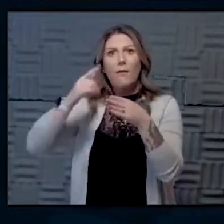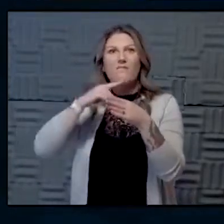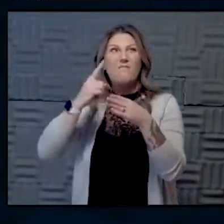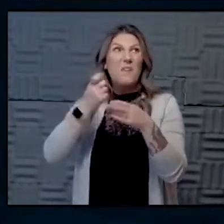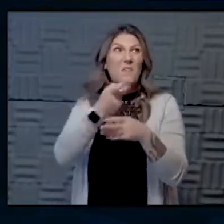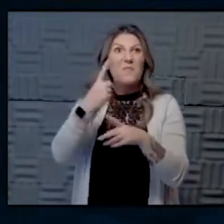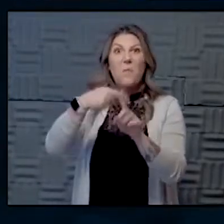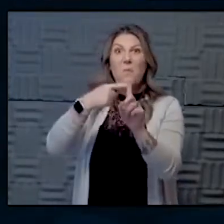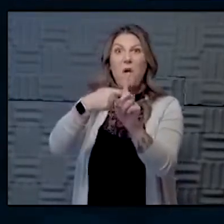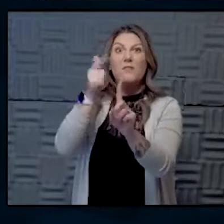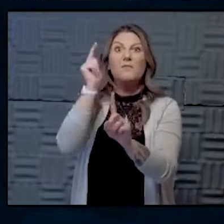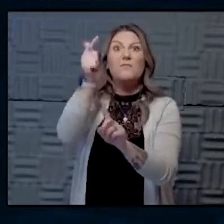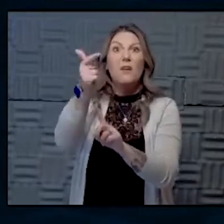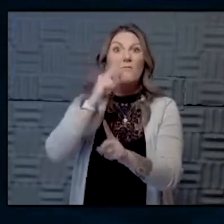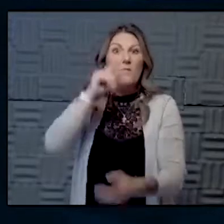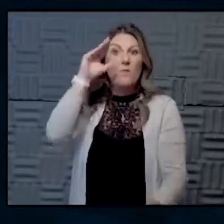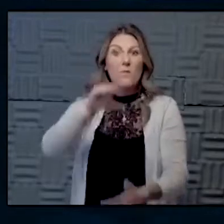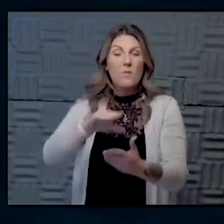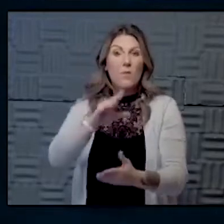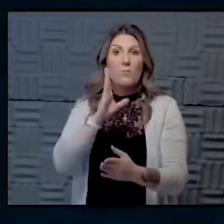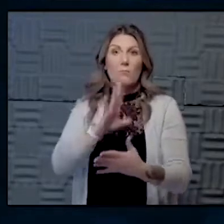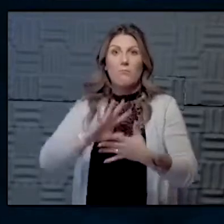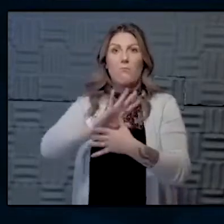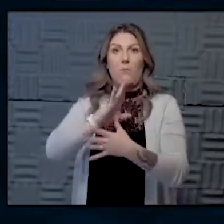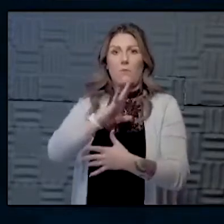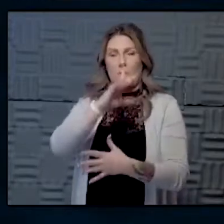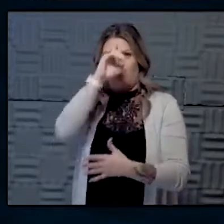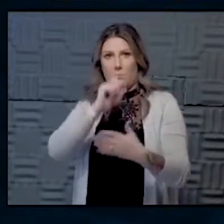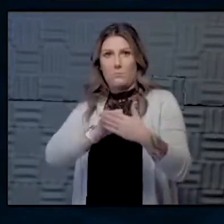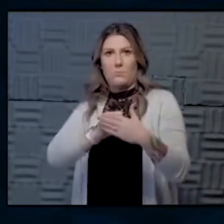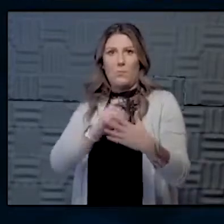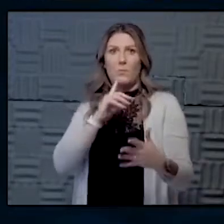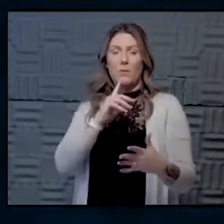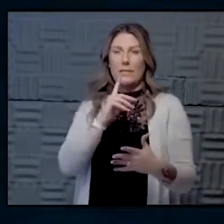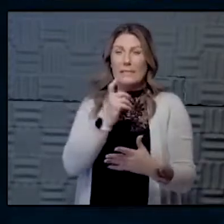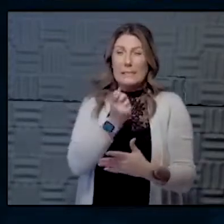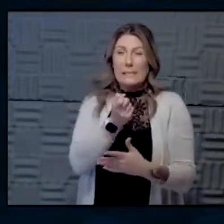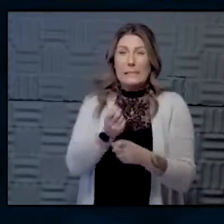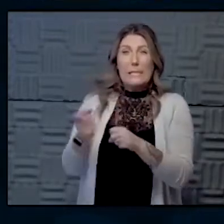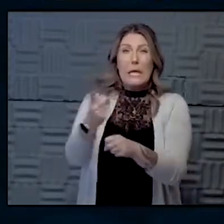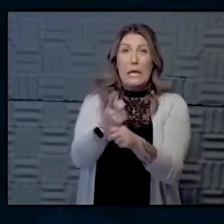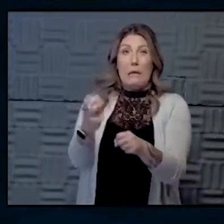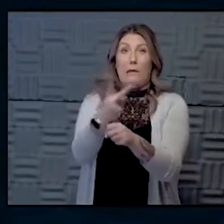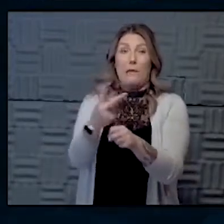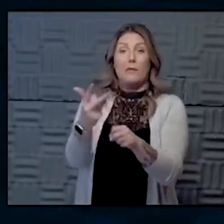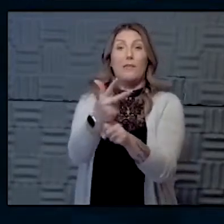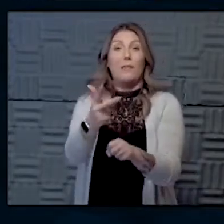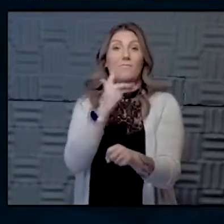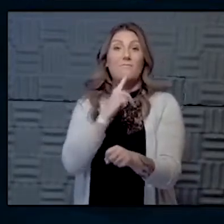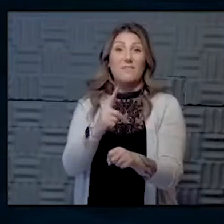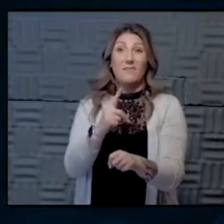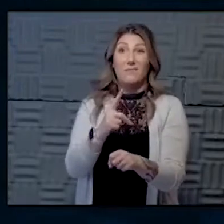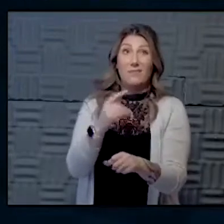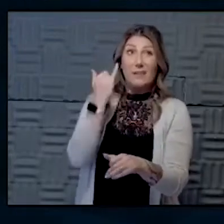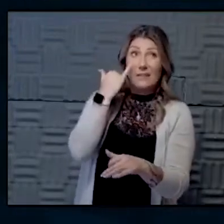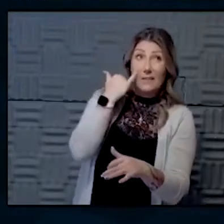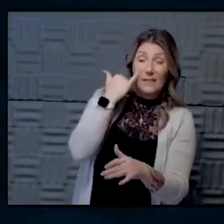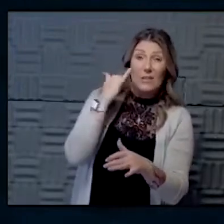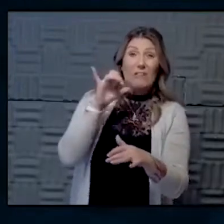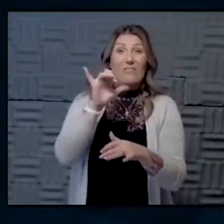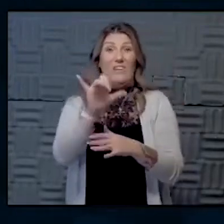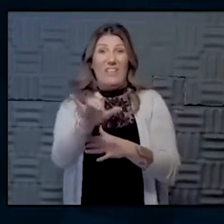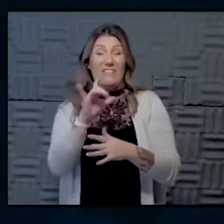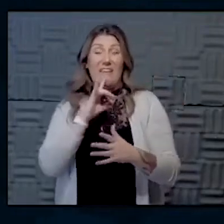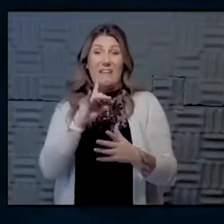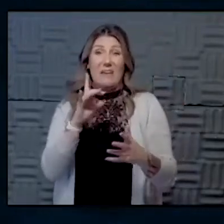you can reduce your risk of primary stroke, even to the point to where several years later, if you maintain that smoking cessation, you can almost get to the